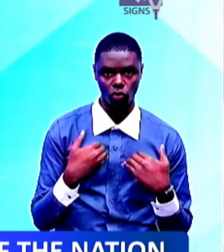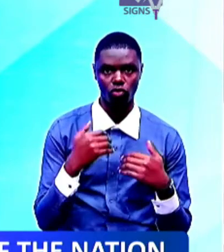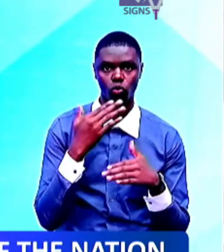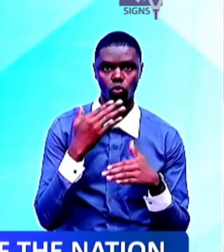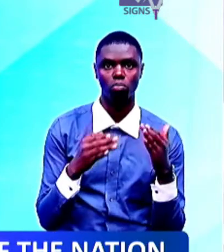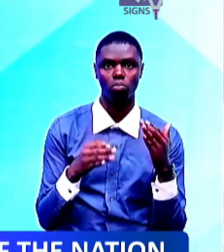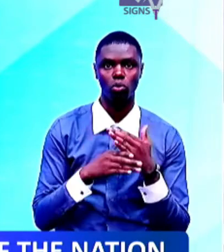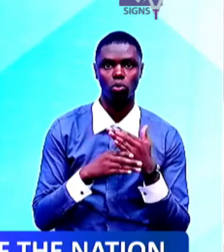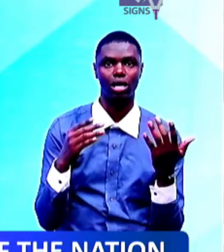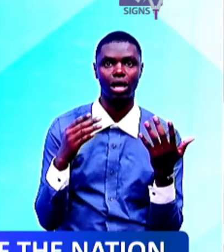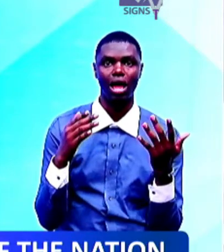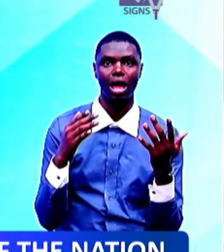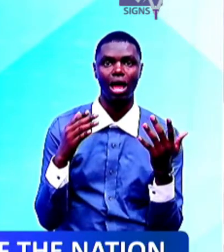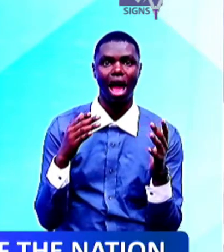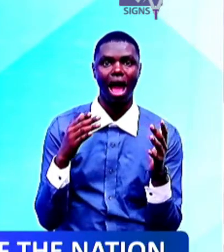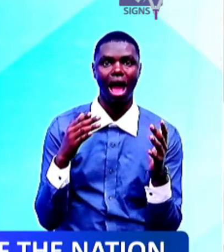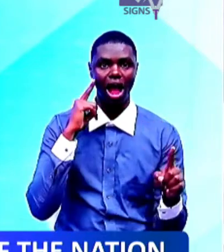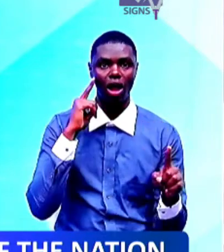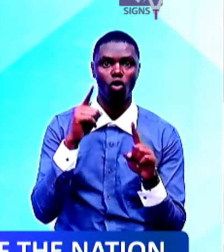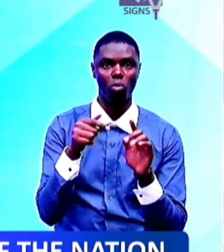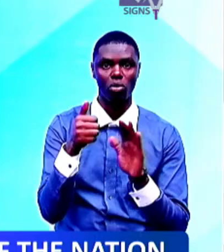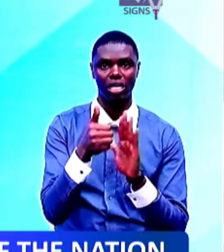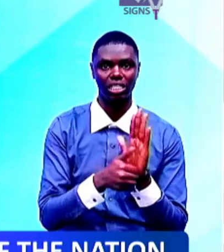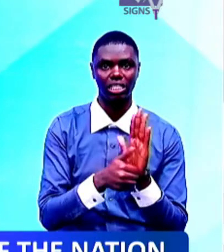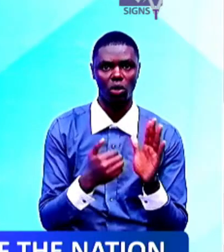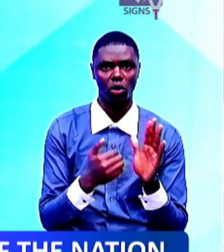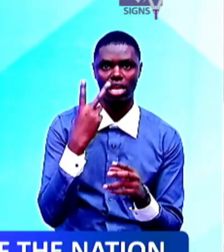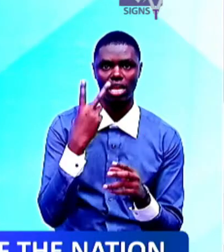Because we had Vision 2030, which was